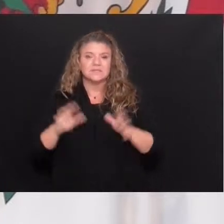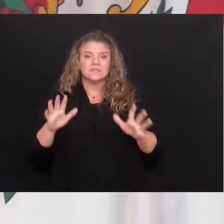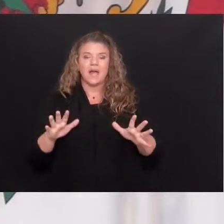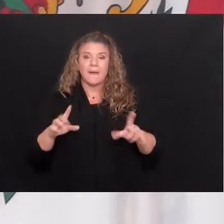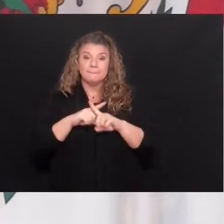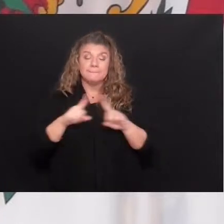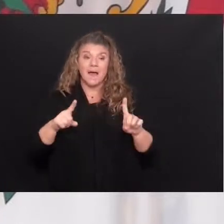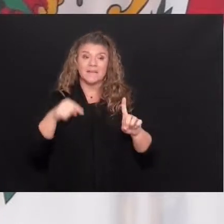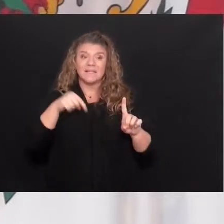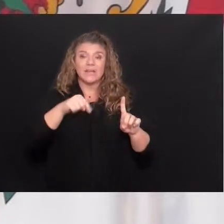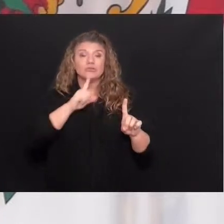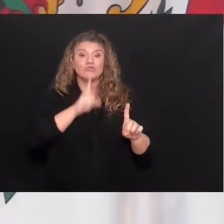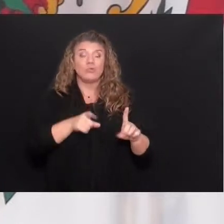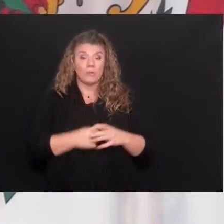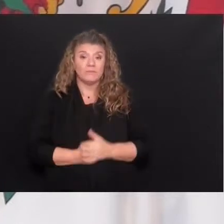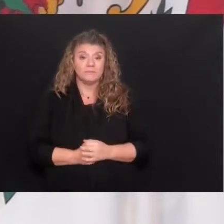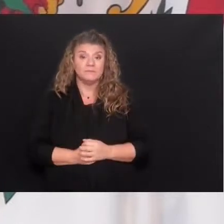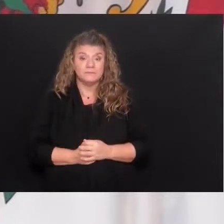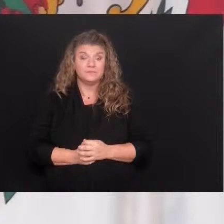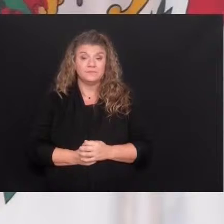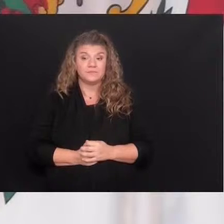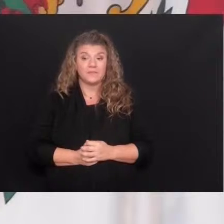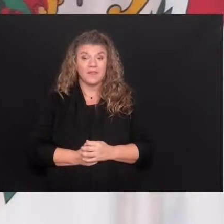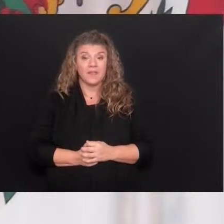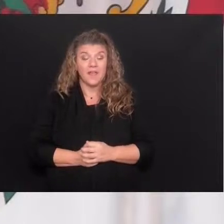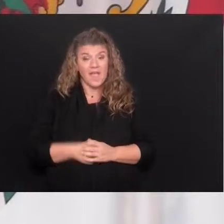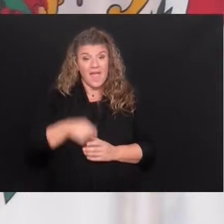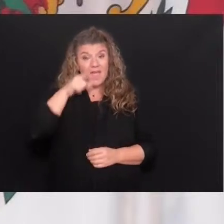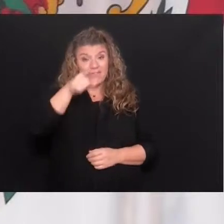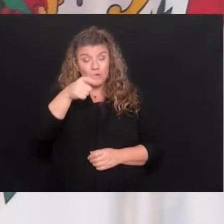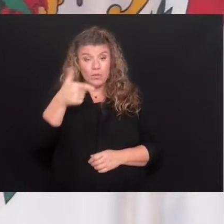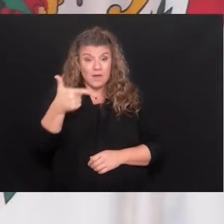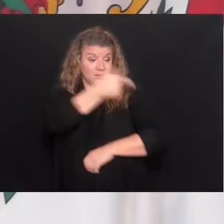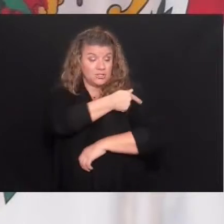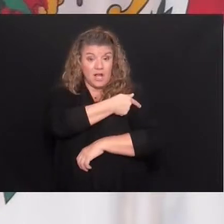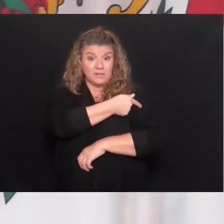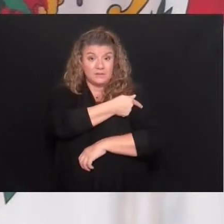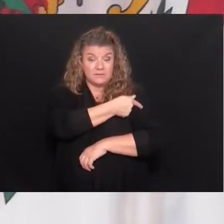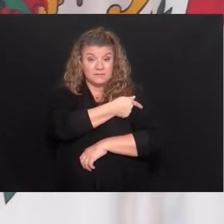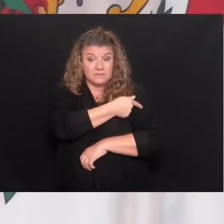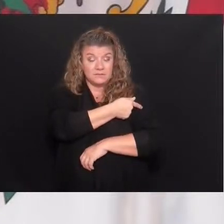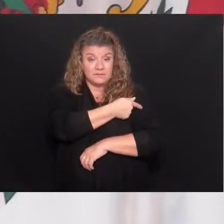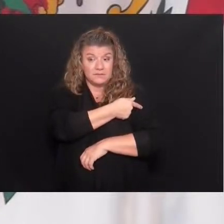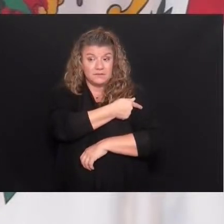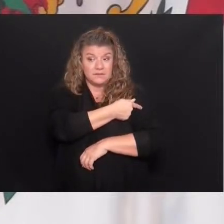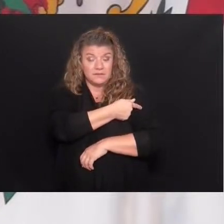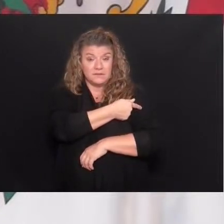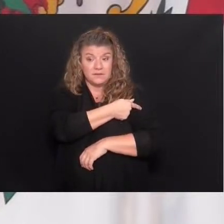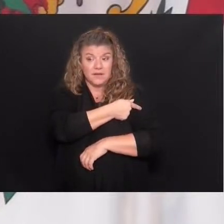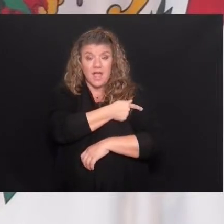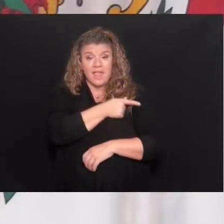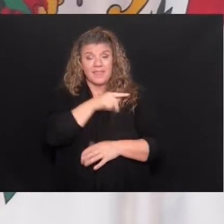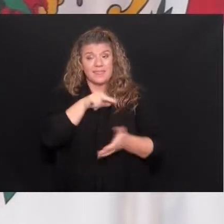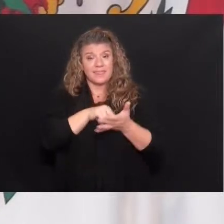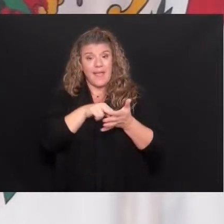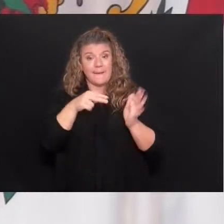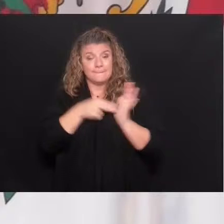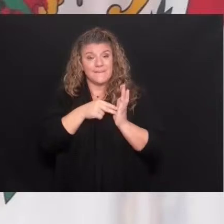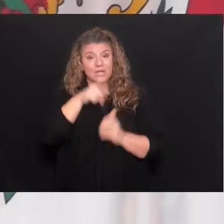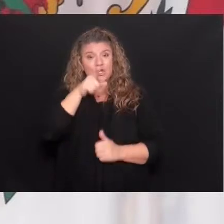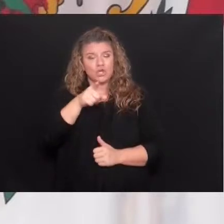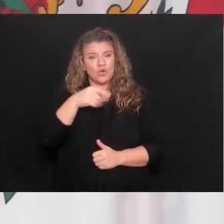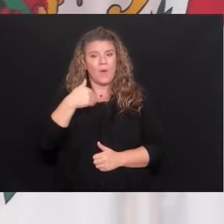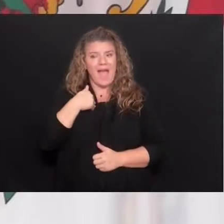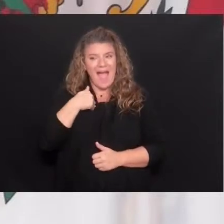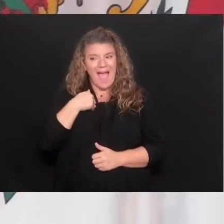straight skinny. If you get this shot, you're going to probably have immunity that